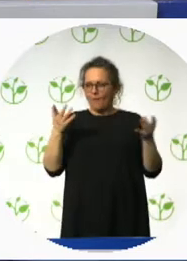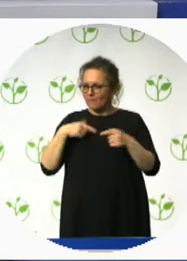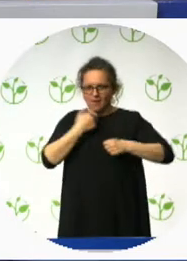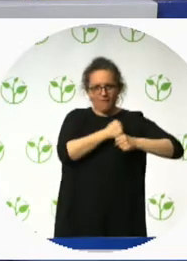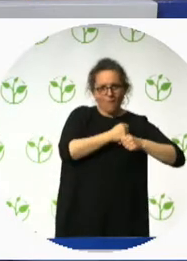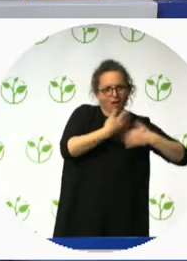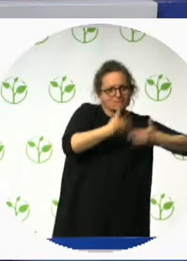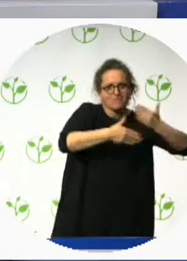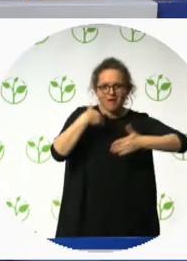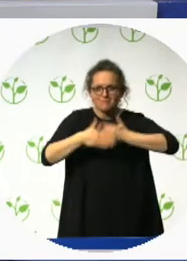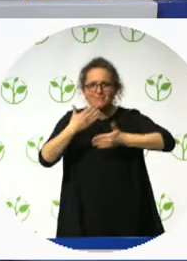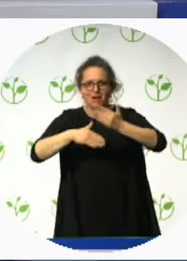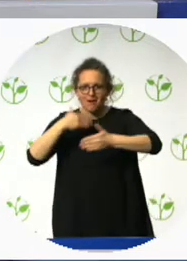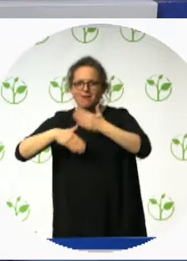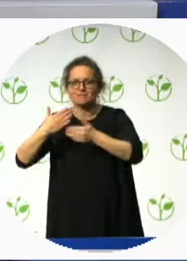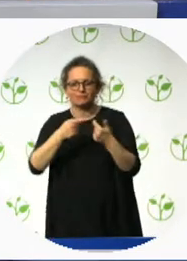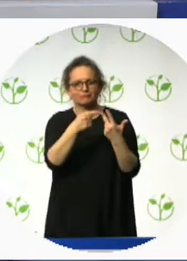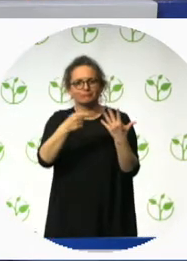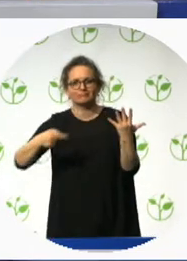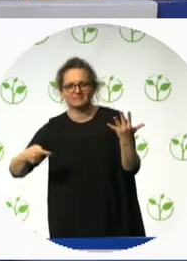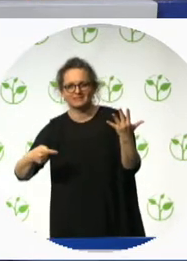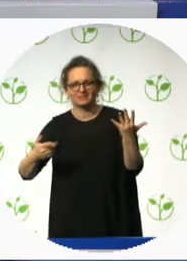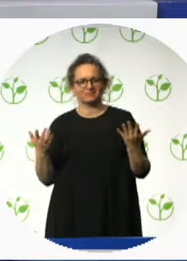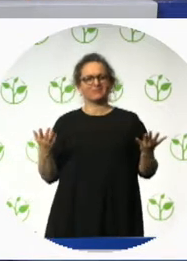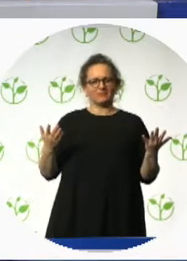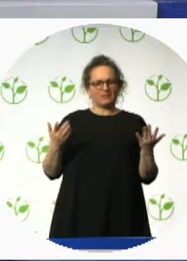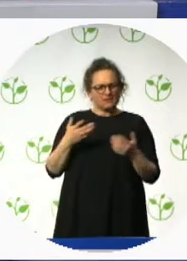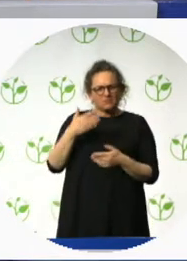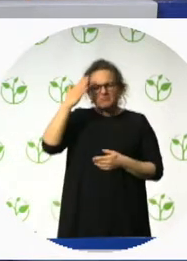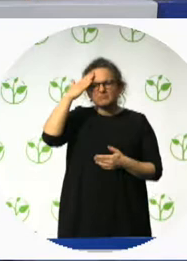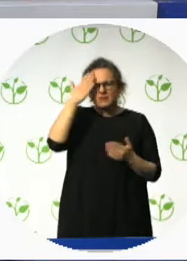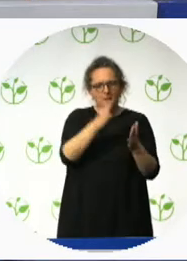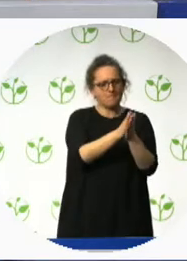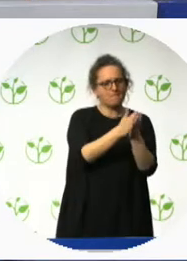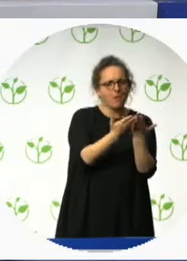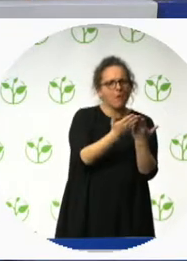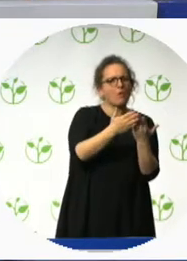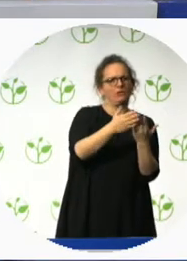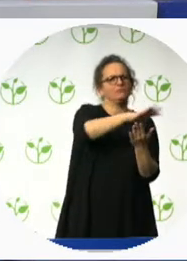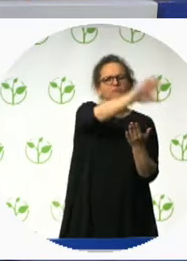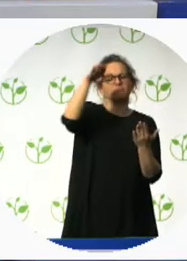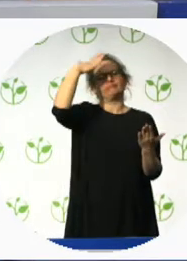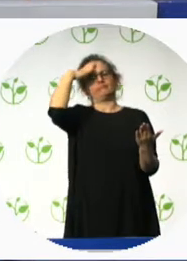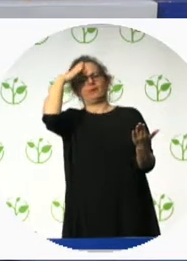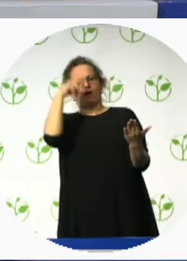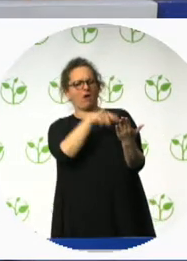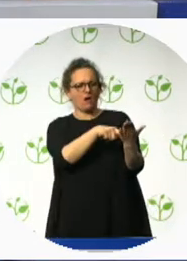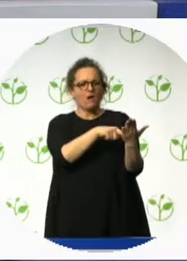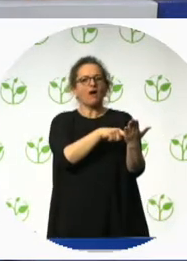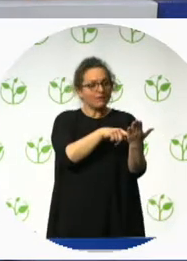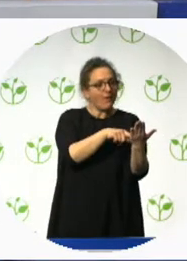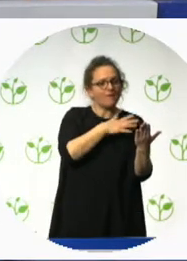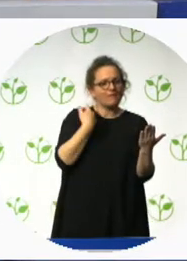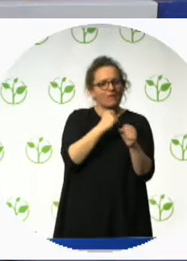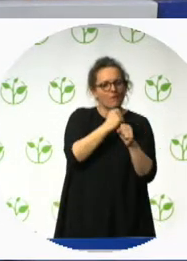world literature into sign language. And we did 14 books until now, so it's very interesting for us also to speak